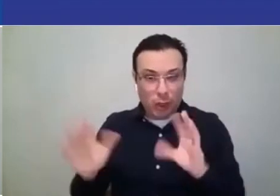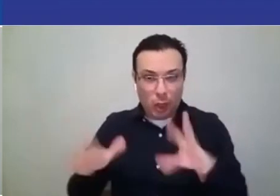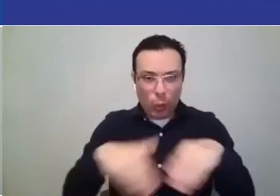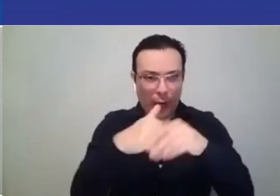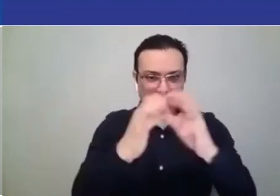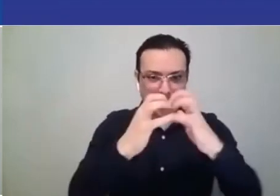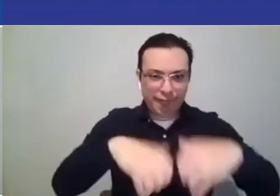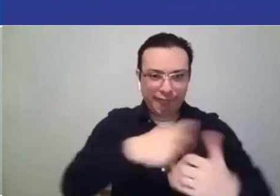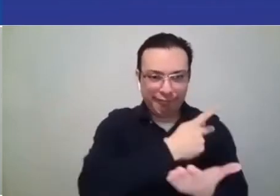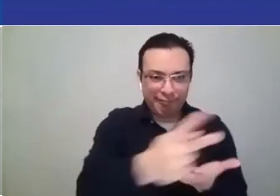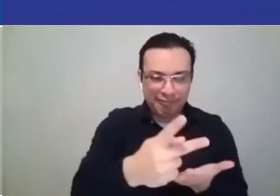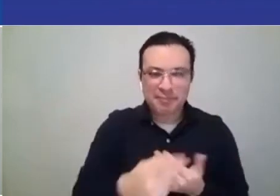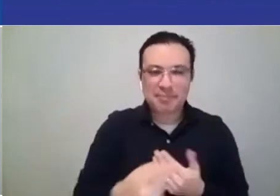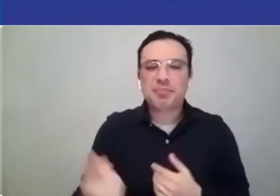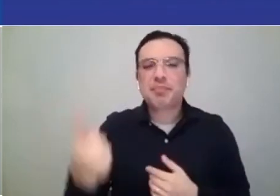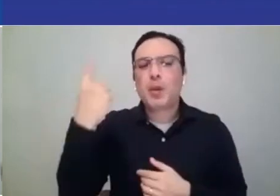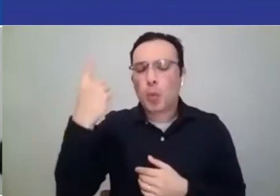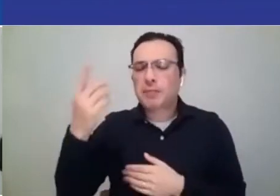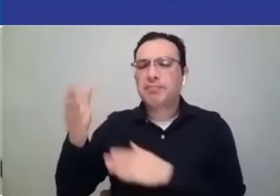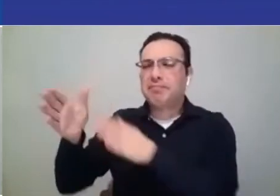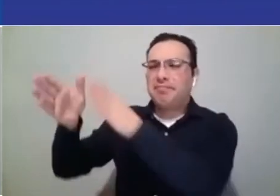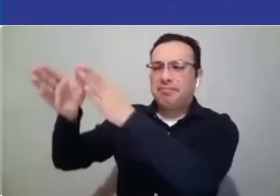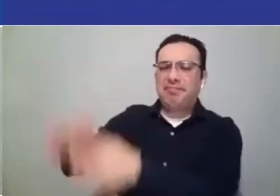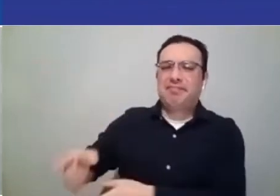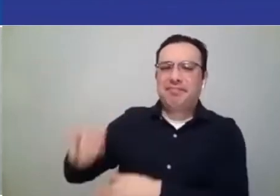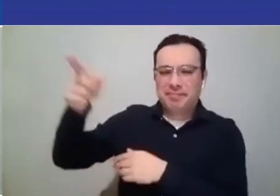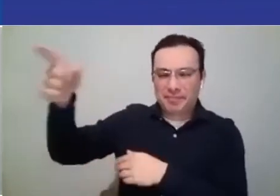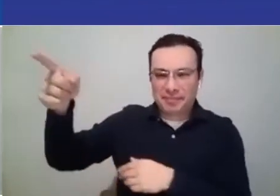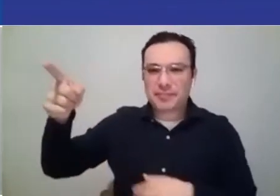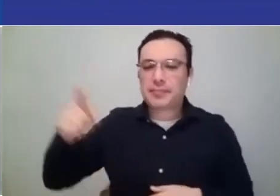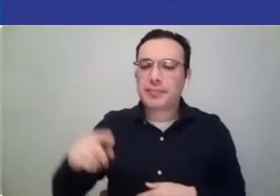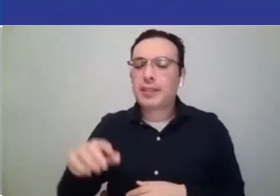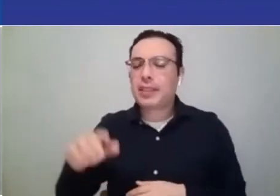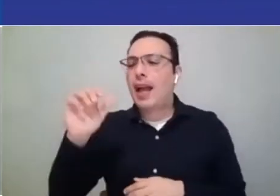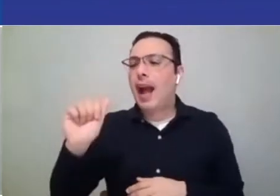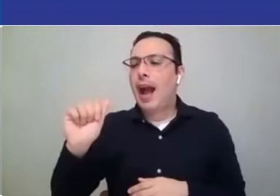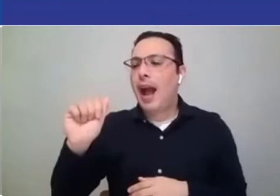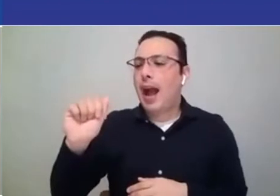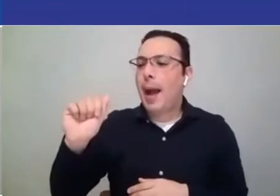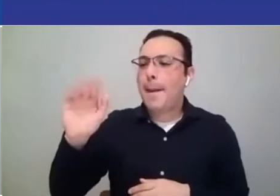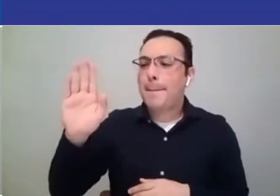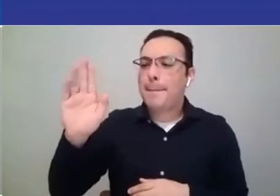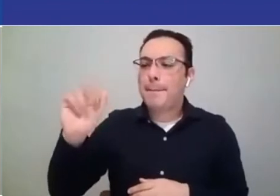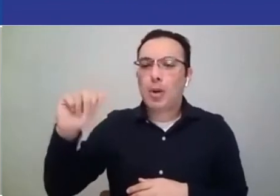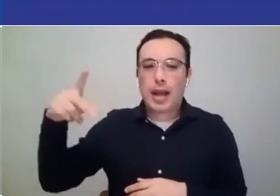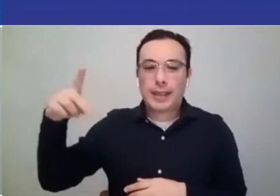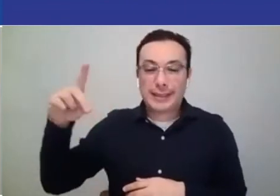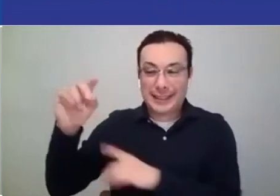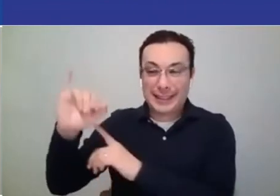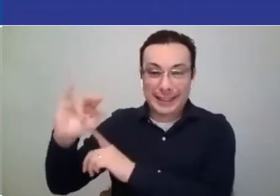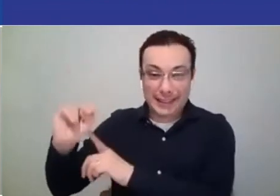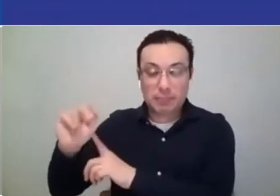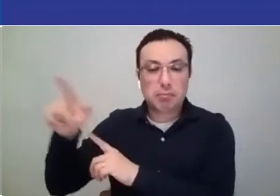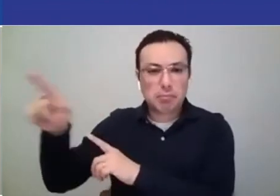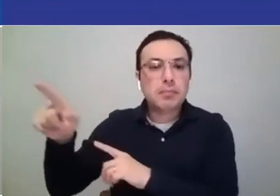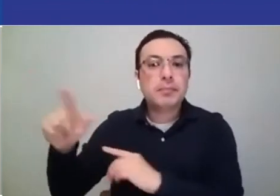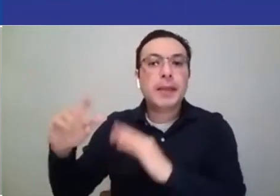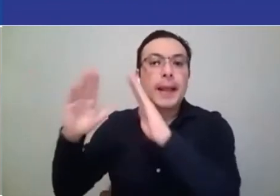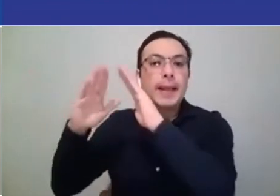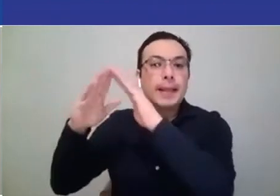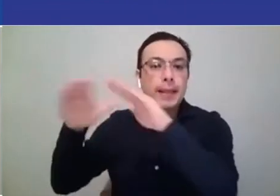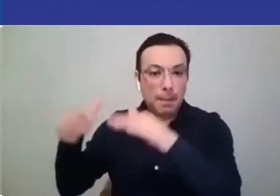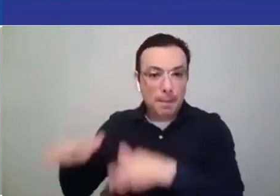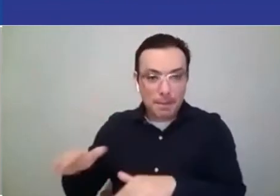to Iyad Fakhreddin. He's the troop leader of Al Afra. It's a debka group in New Jersey, and